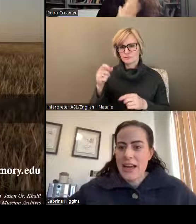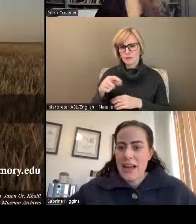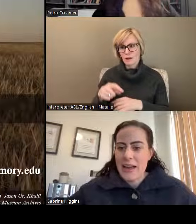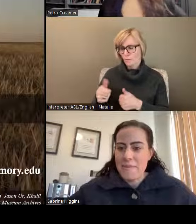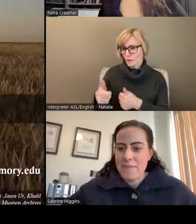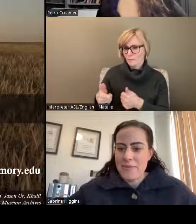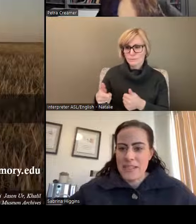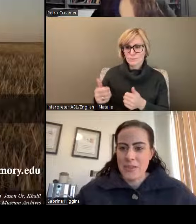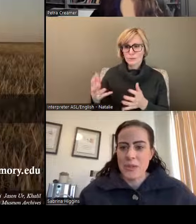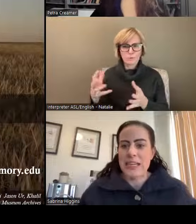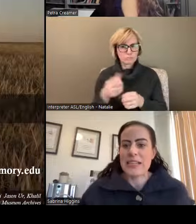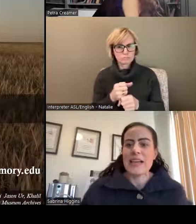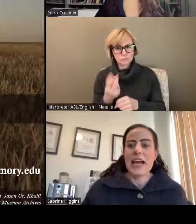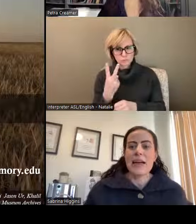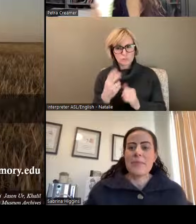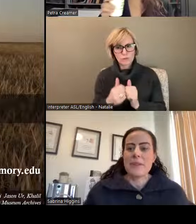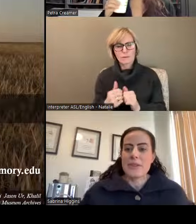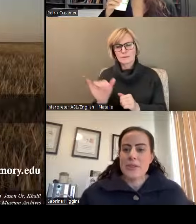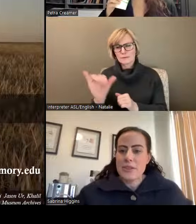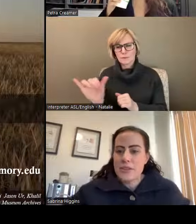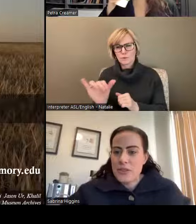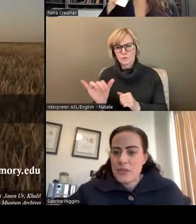Absolutely. Since they're related.